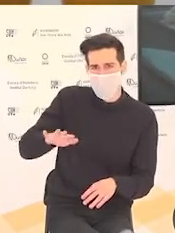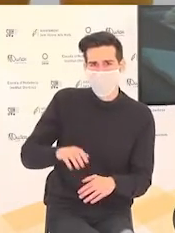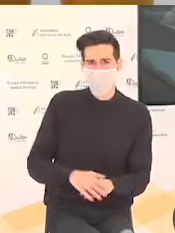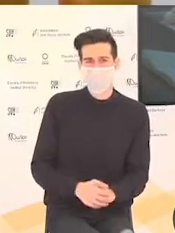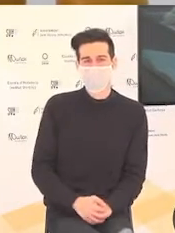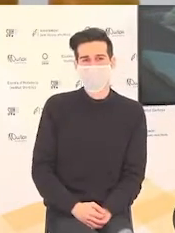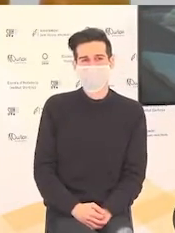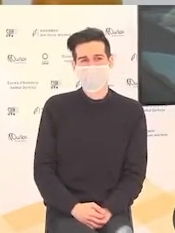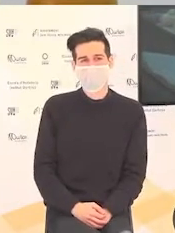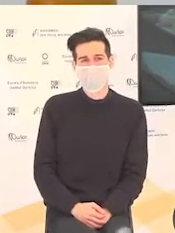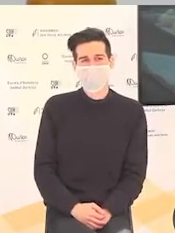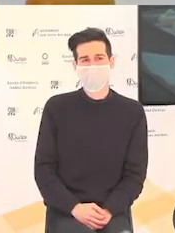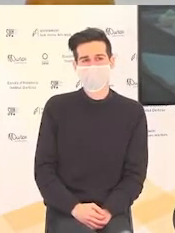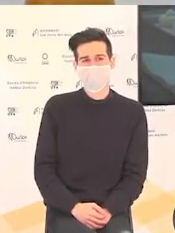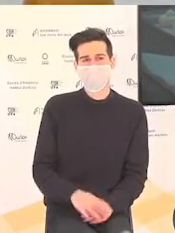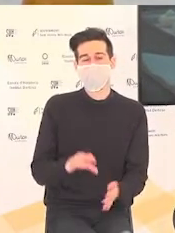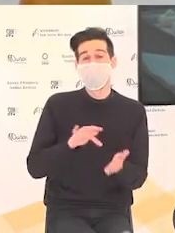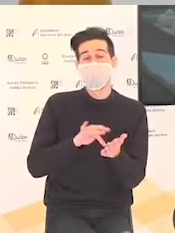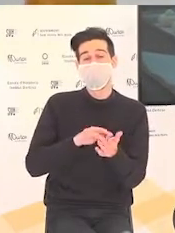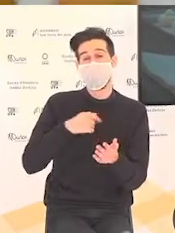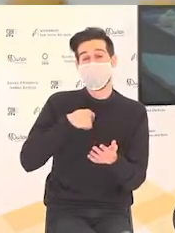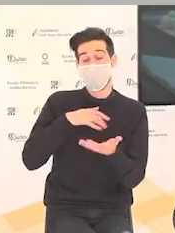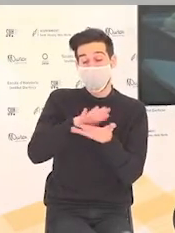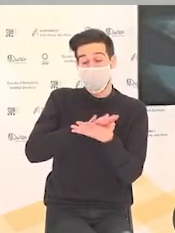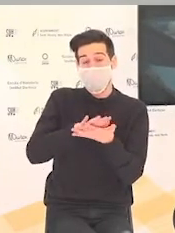ir colocando las bonitas.